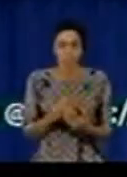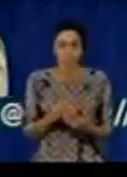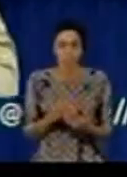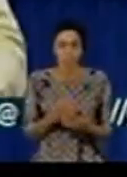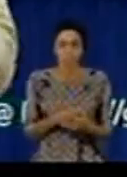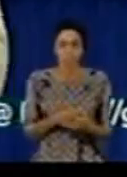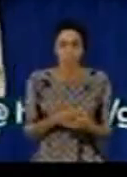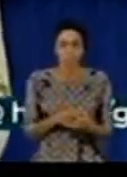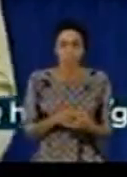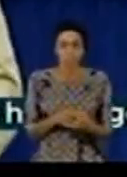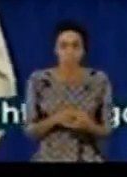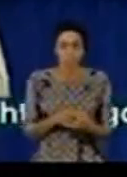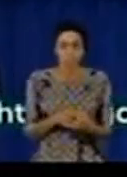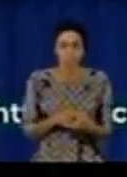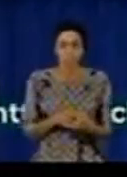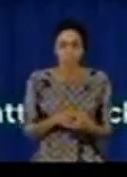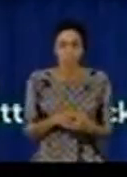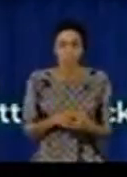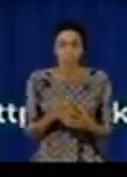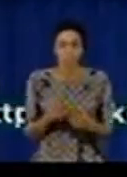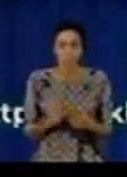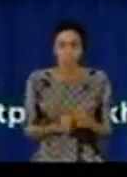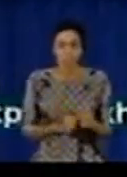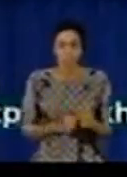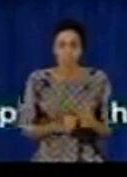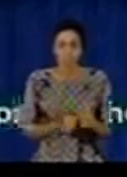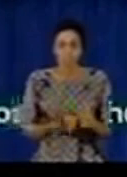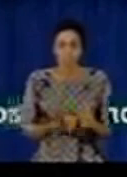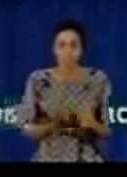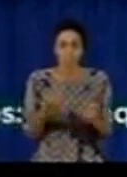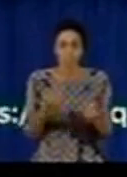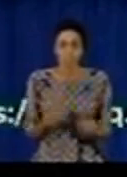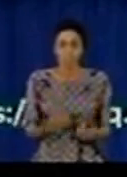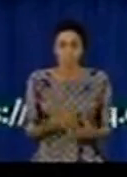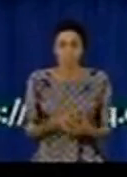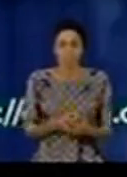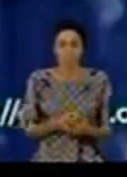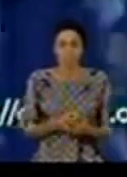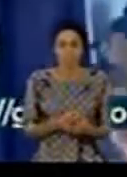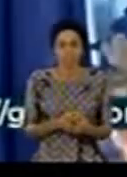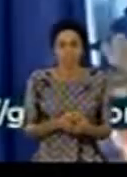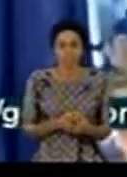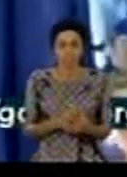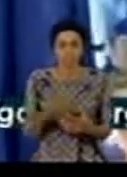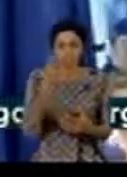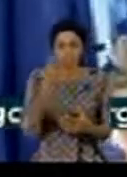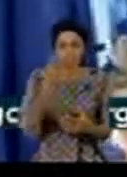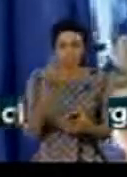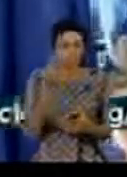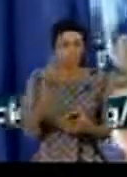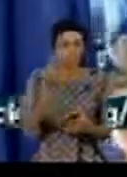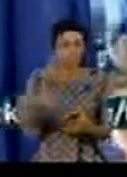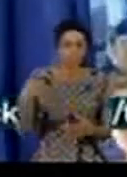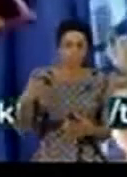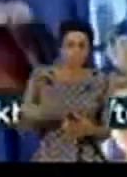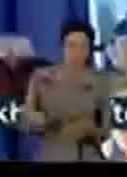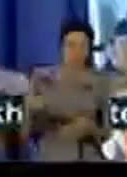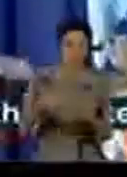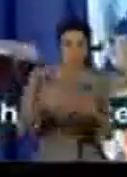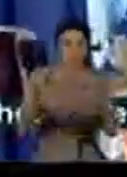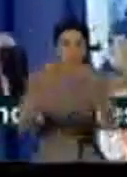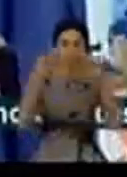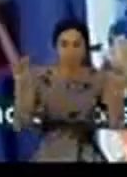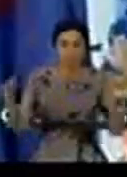come out, you will see the pool there. What is going on the altar that they are ministering? I don't understand. One day, I kept rat